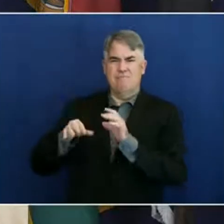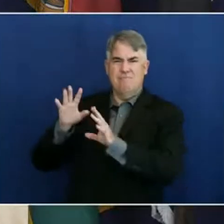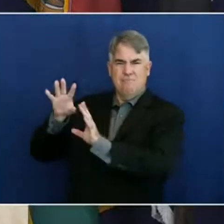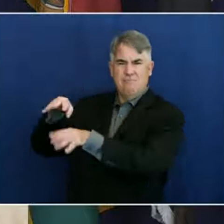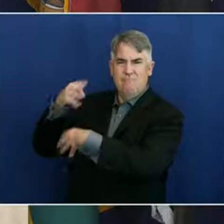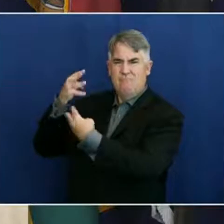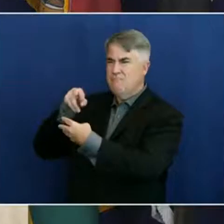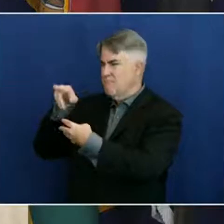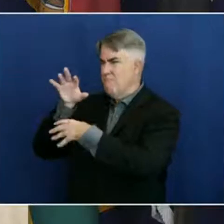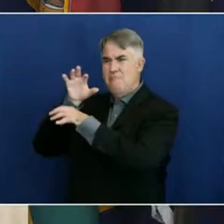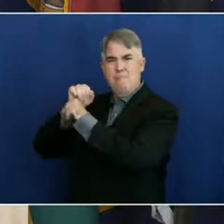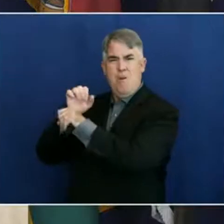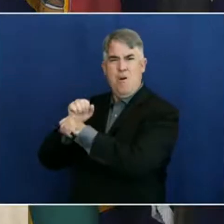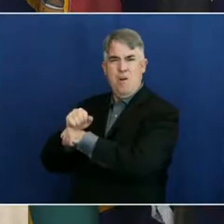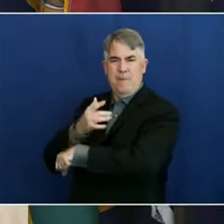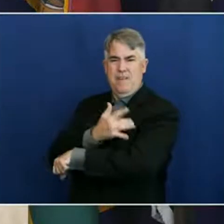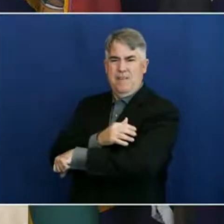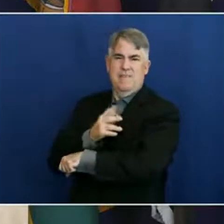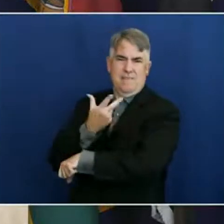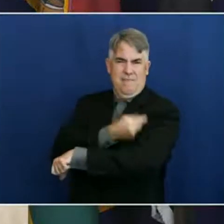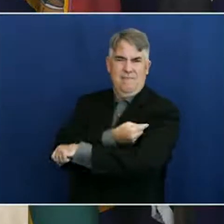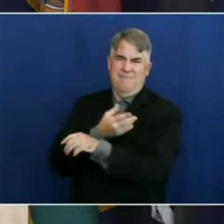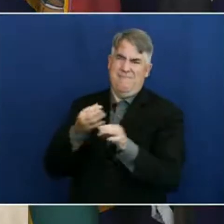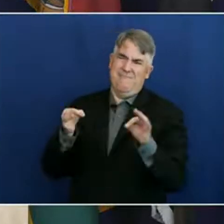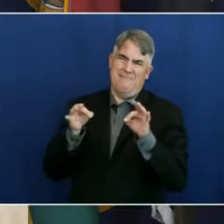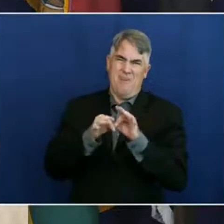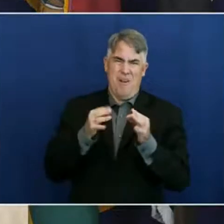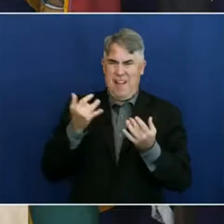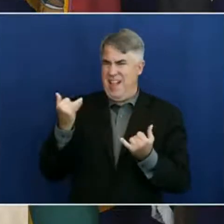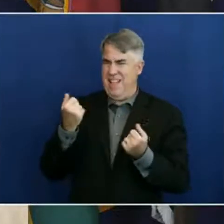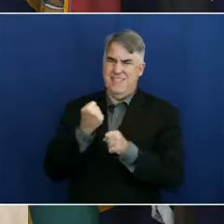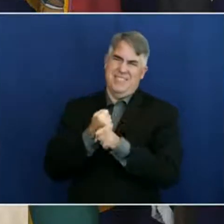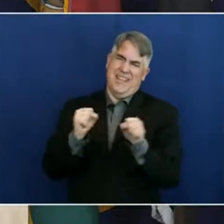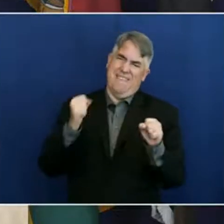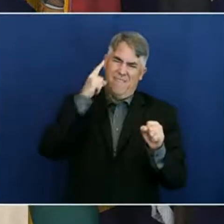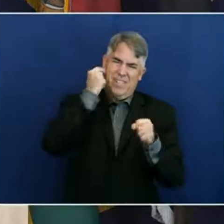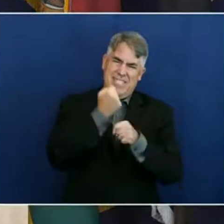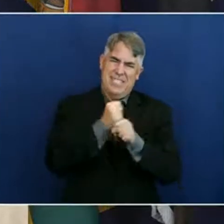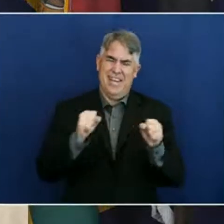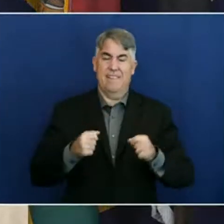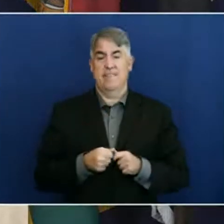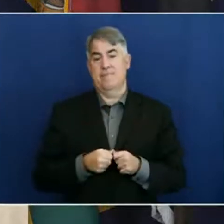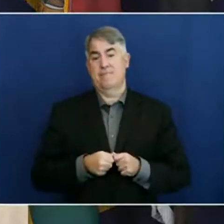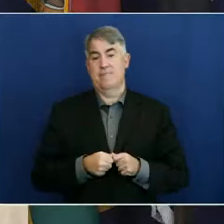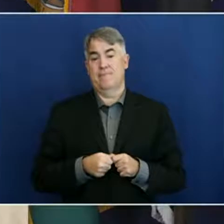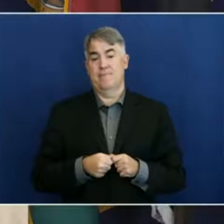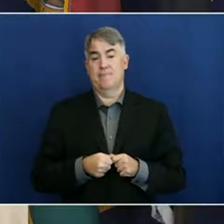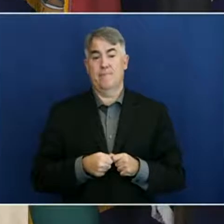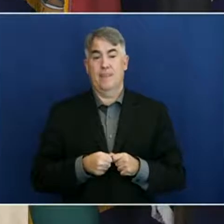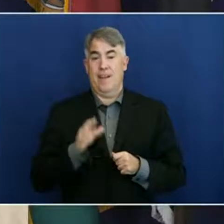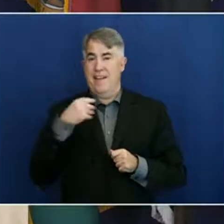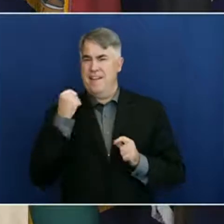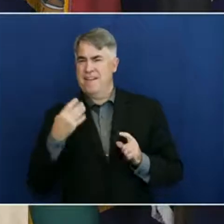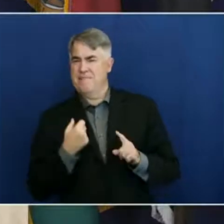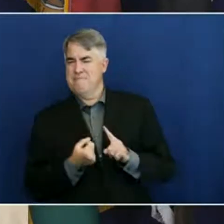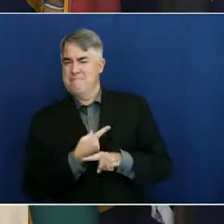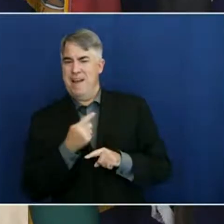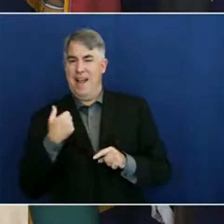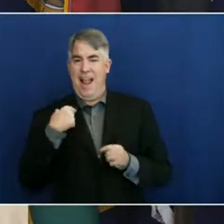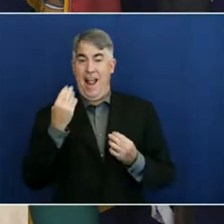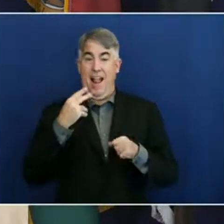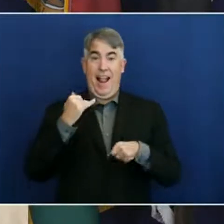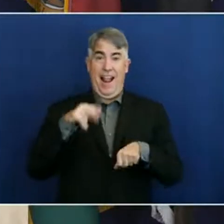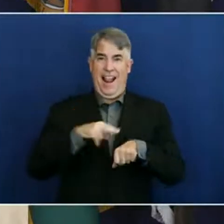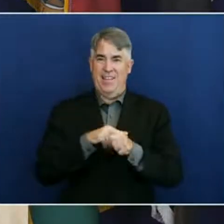and get your vaccine. Also want to acknowledge that today is also National Nurses Day, and I want to thank everyone who's been on the front lines, especially our